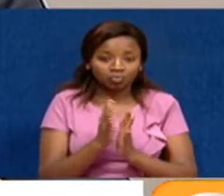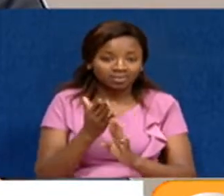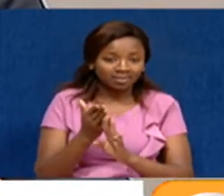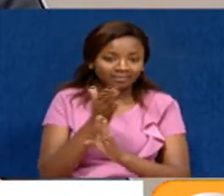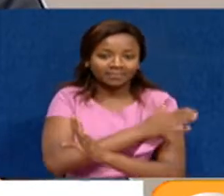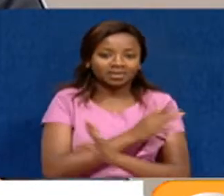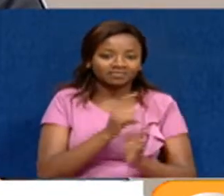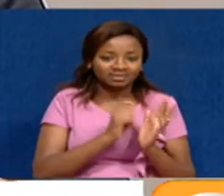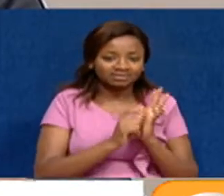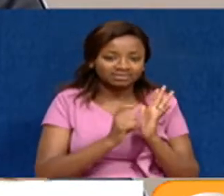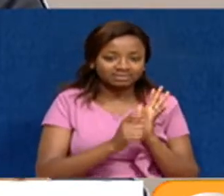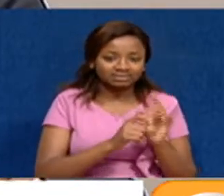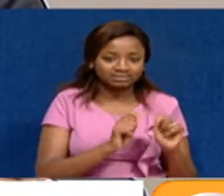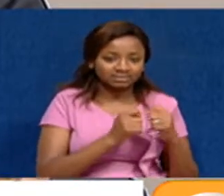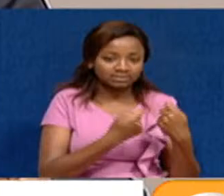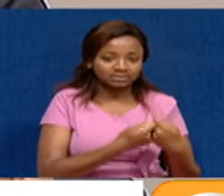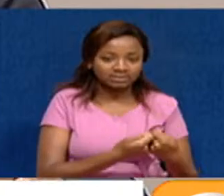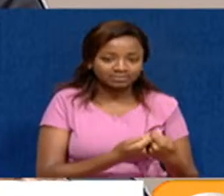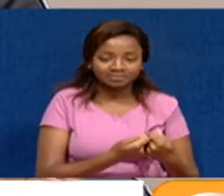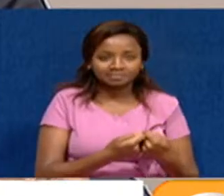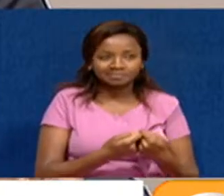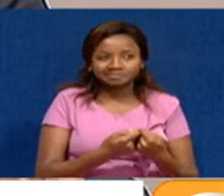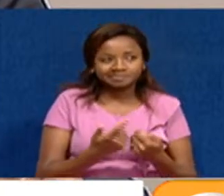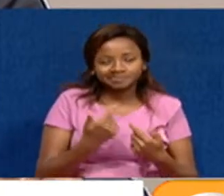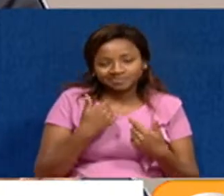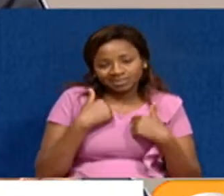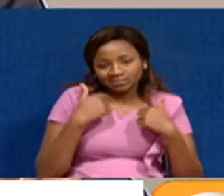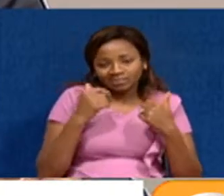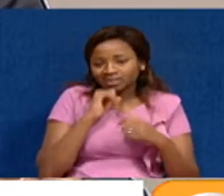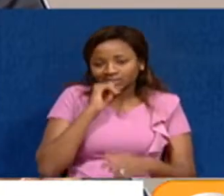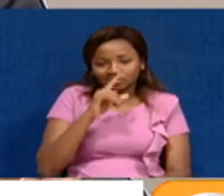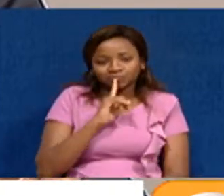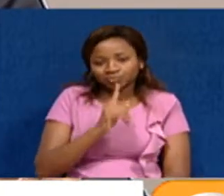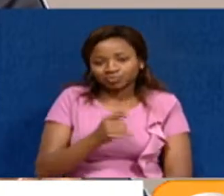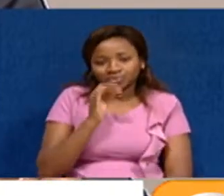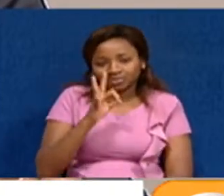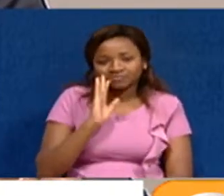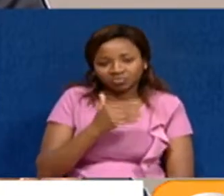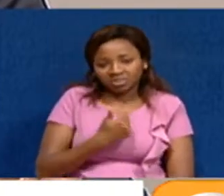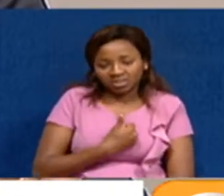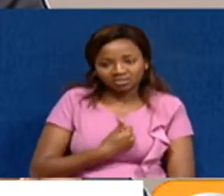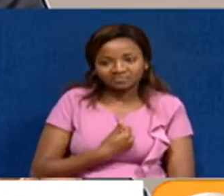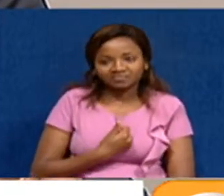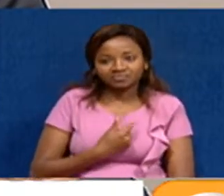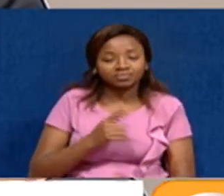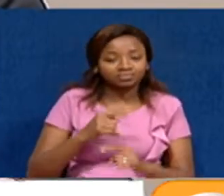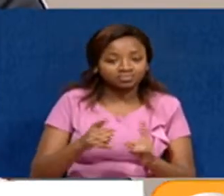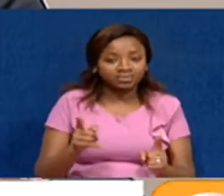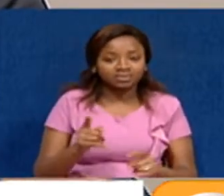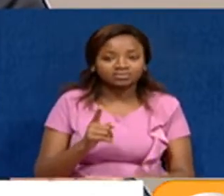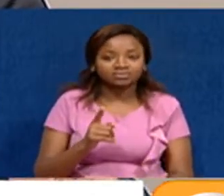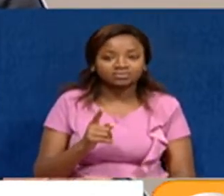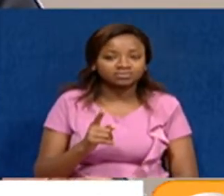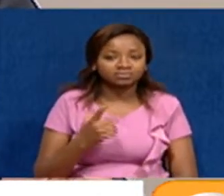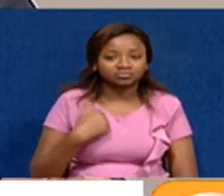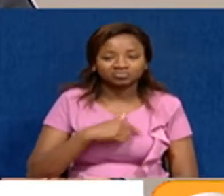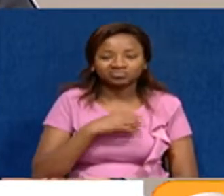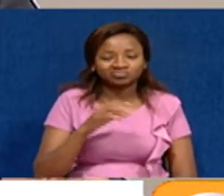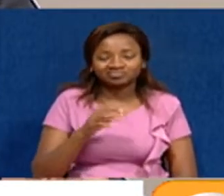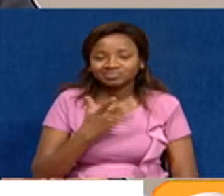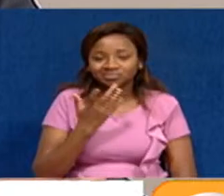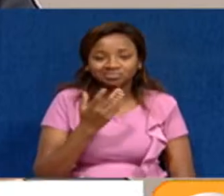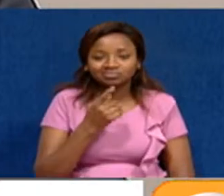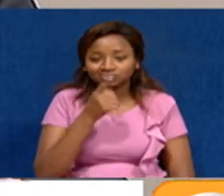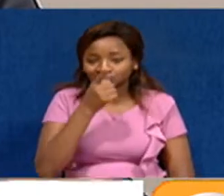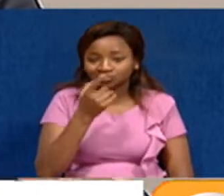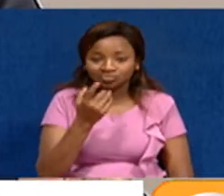Honestly, at this point, I'm not sure if there's going to be one or anything. But as I said earlier, the CS office, you can reach it out anytime.